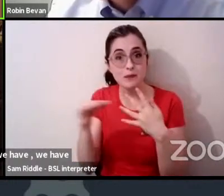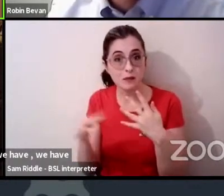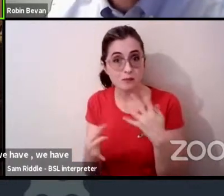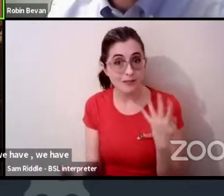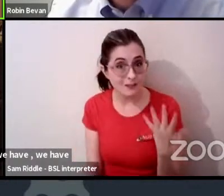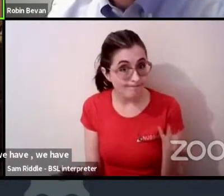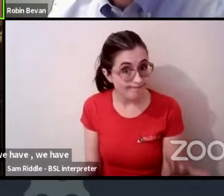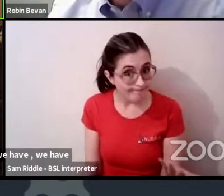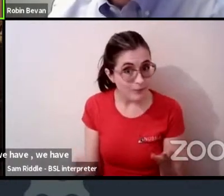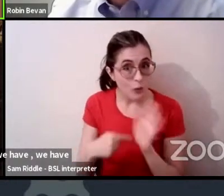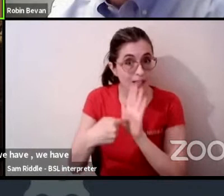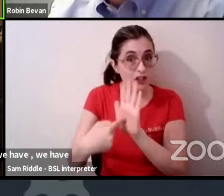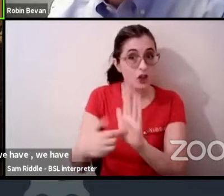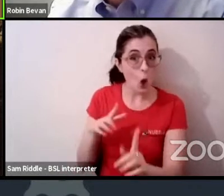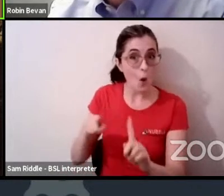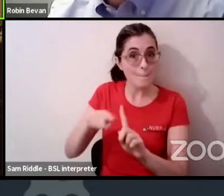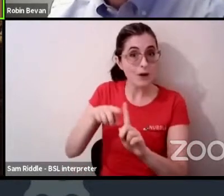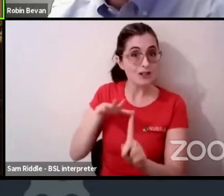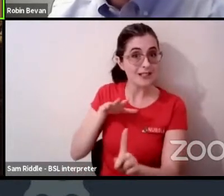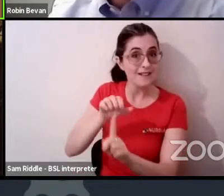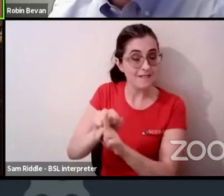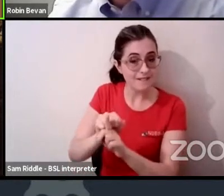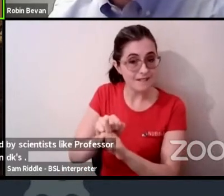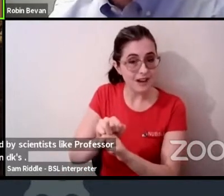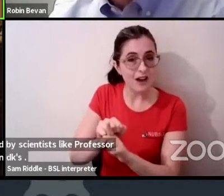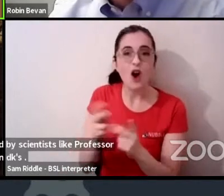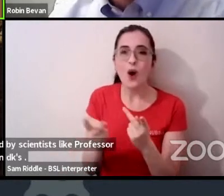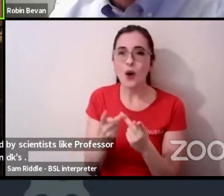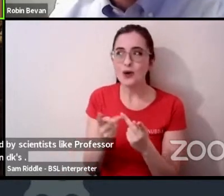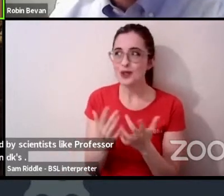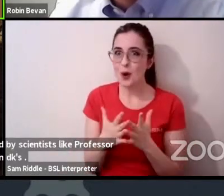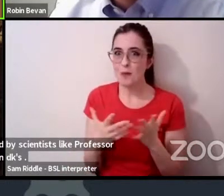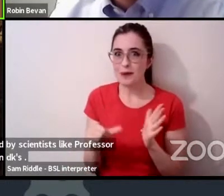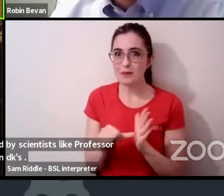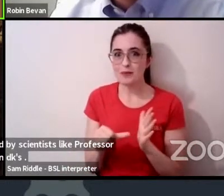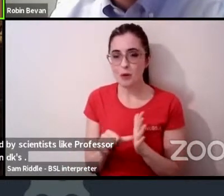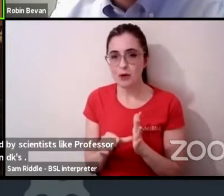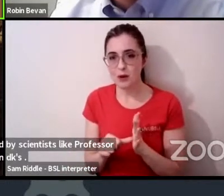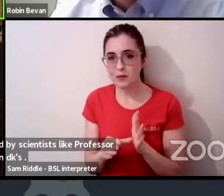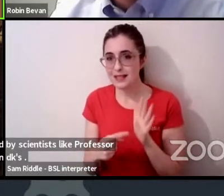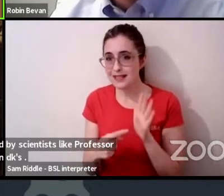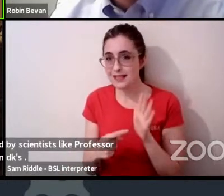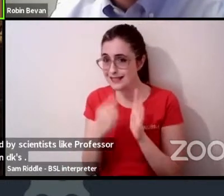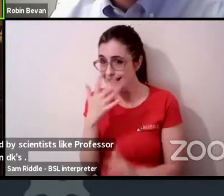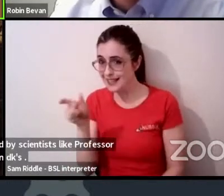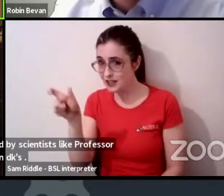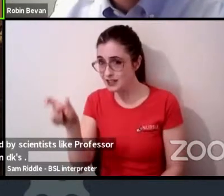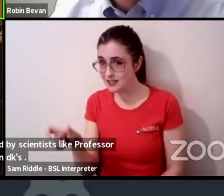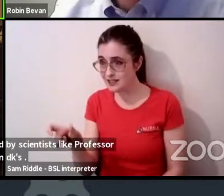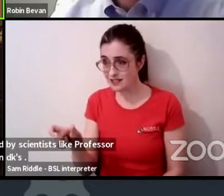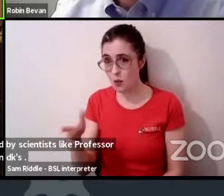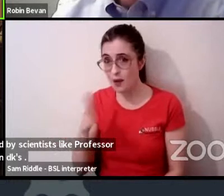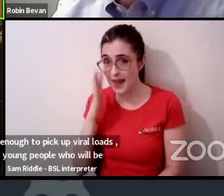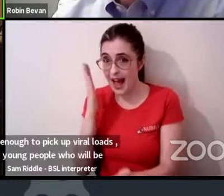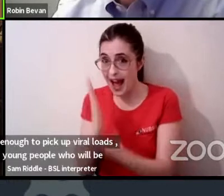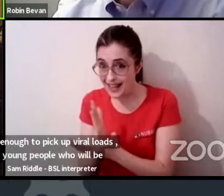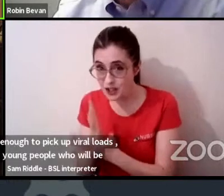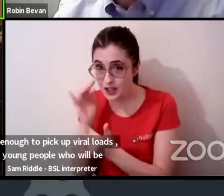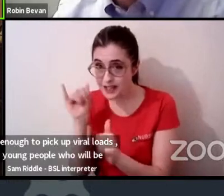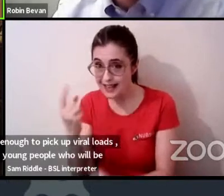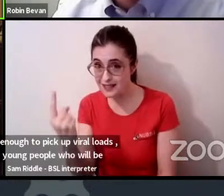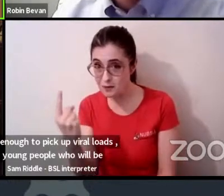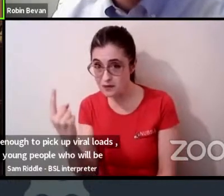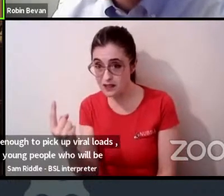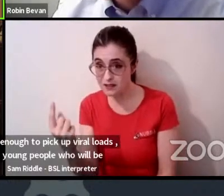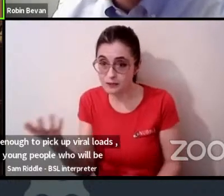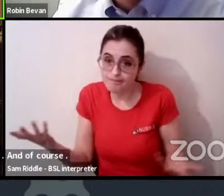issue about whether adolescents will actually do the tests, because they're not very pleasant to do. Nevertheless, the